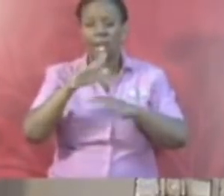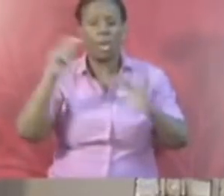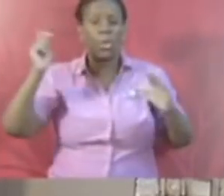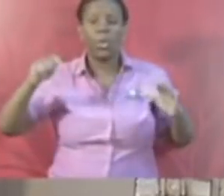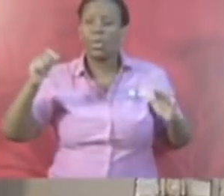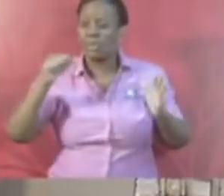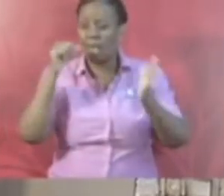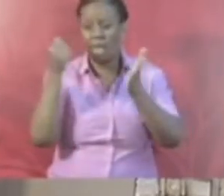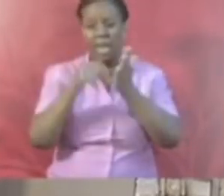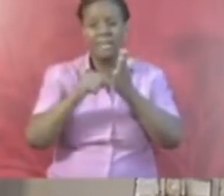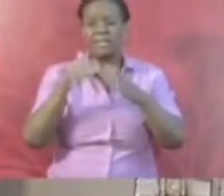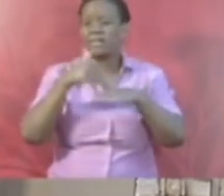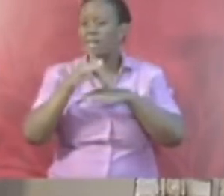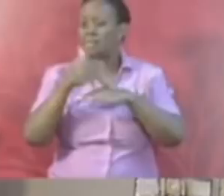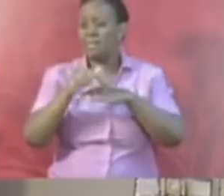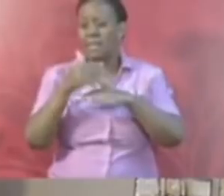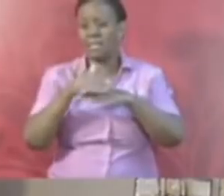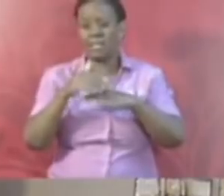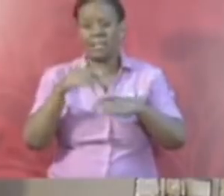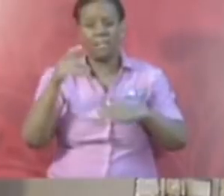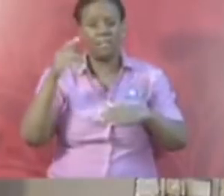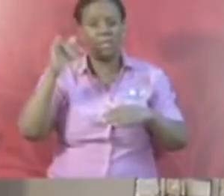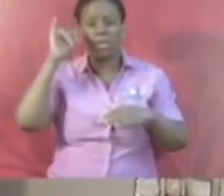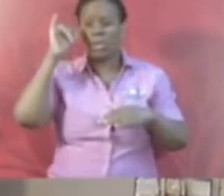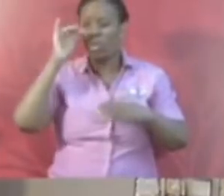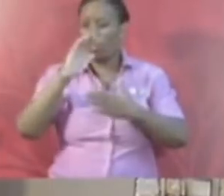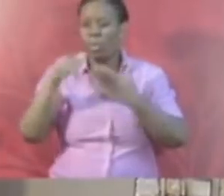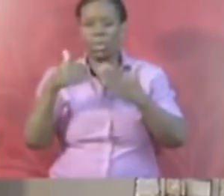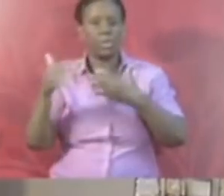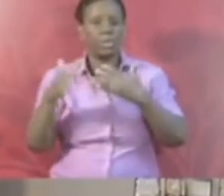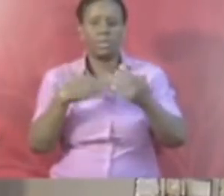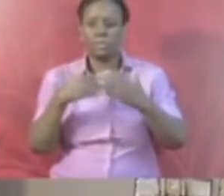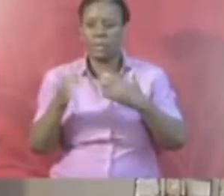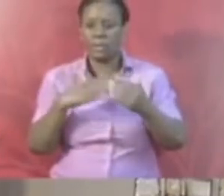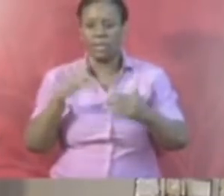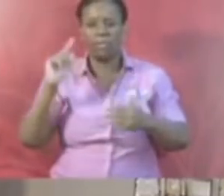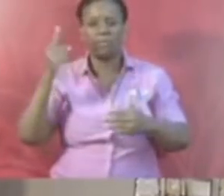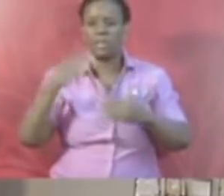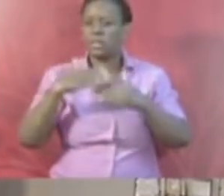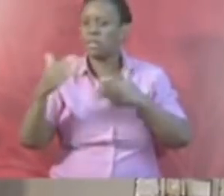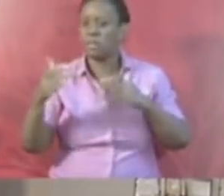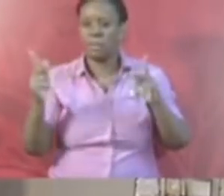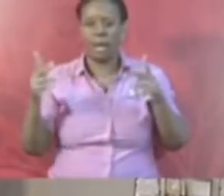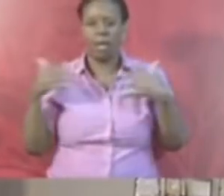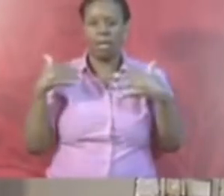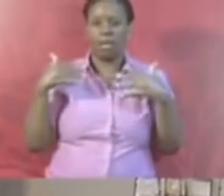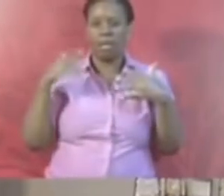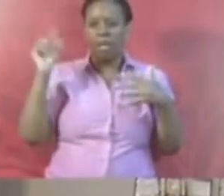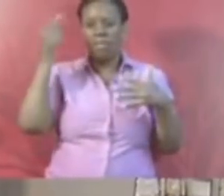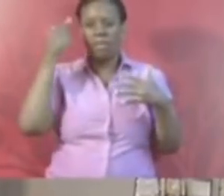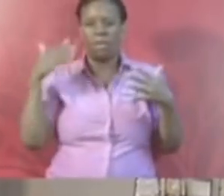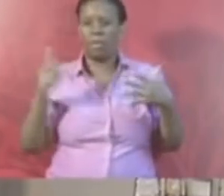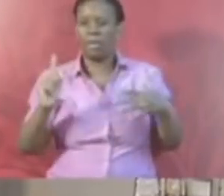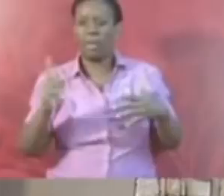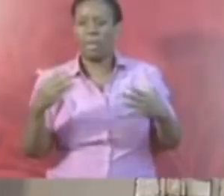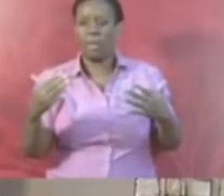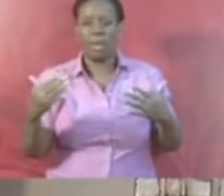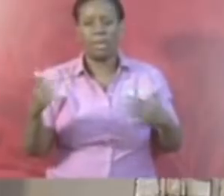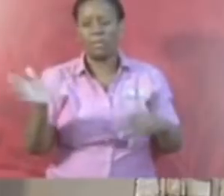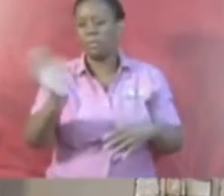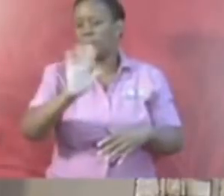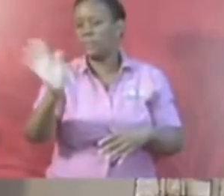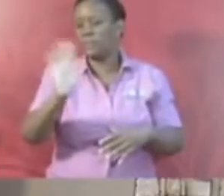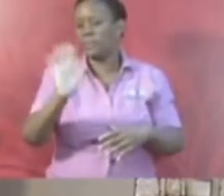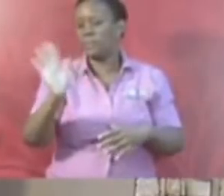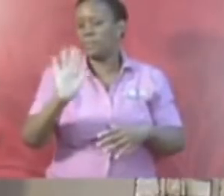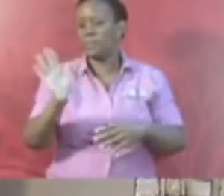of National Security and others to try and jump ahead of the current criteria that is being applied for exemptions is not going to work.